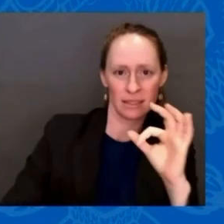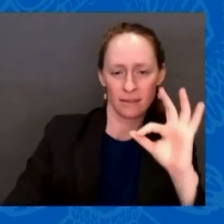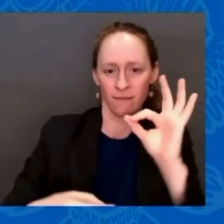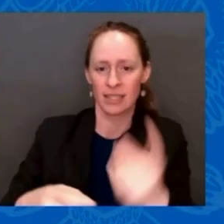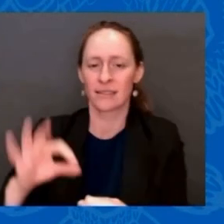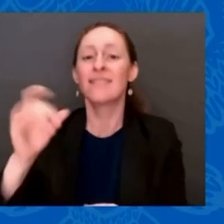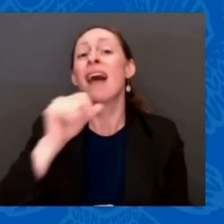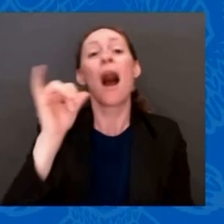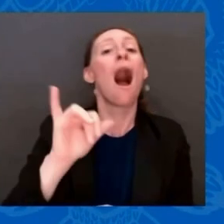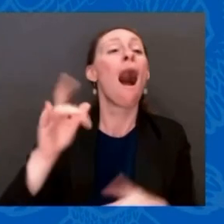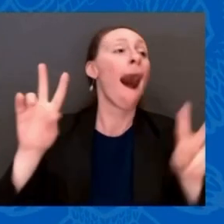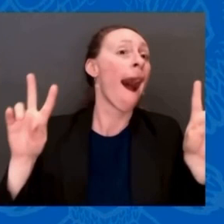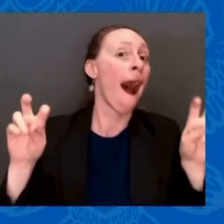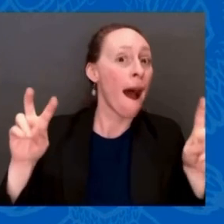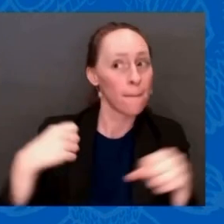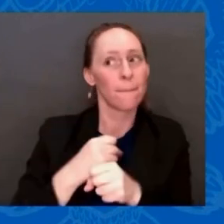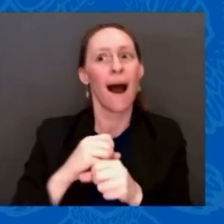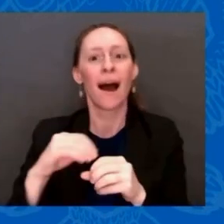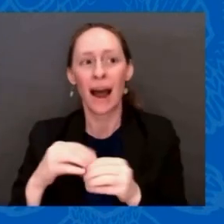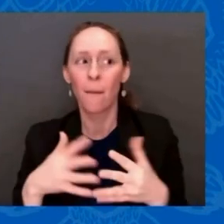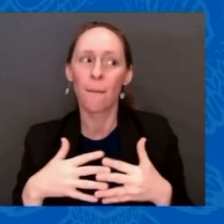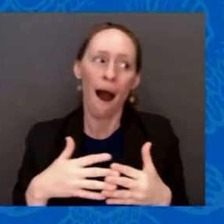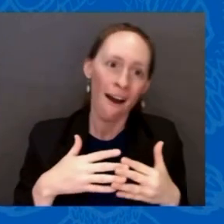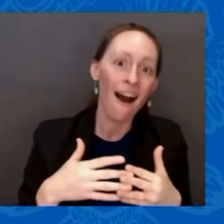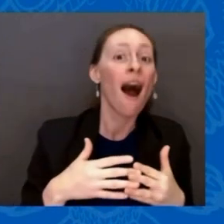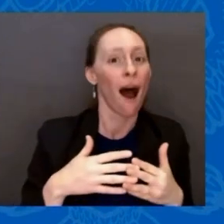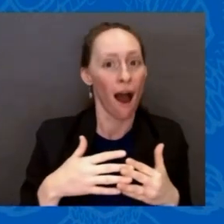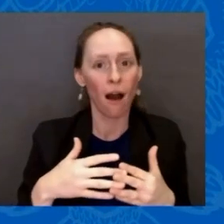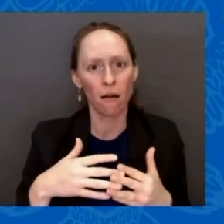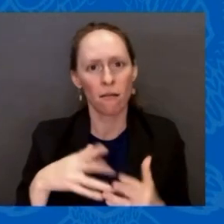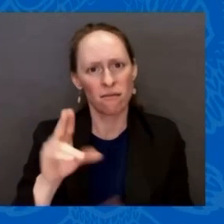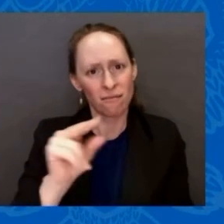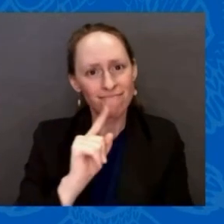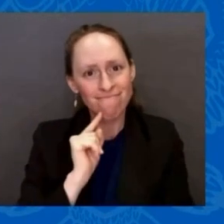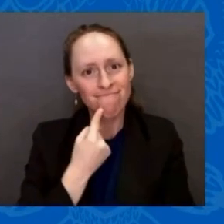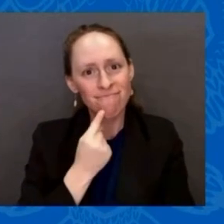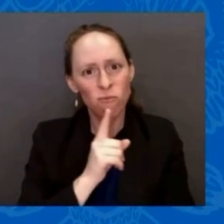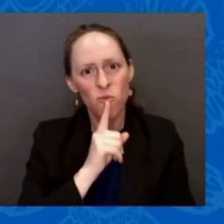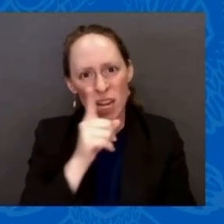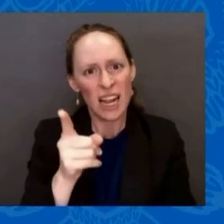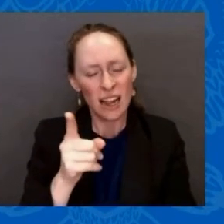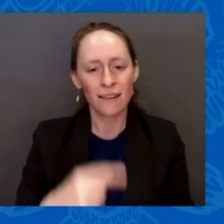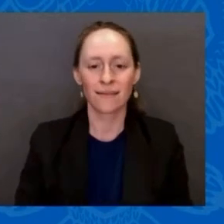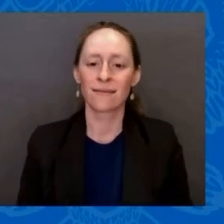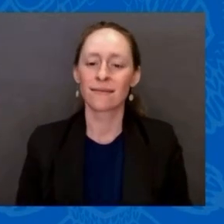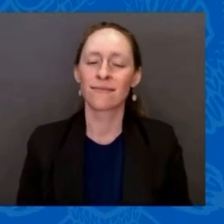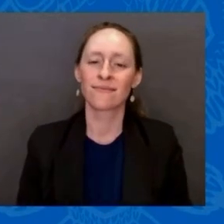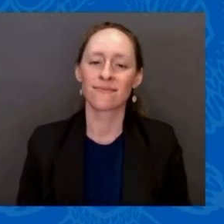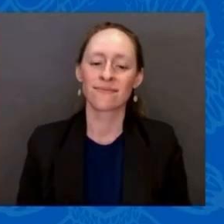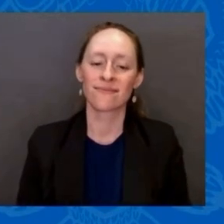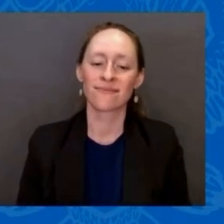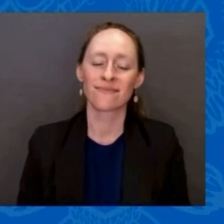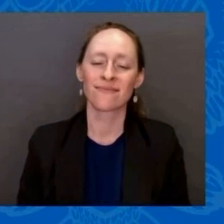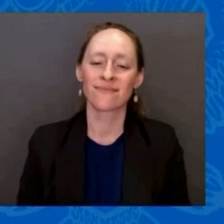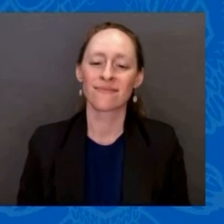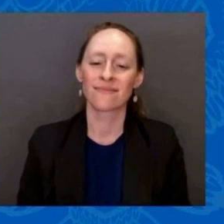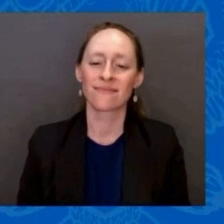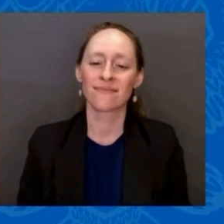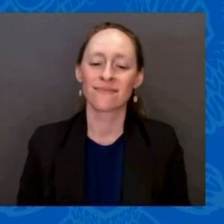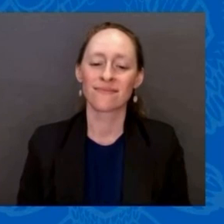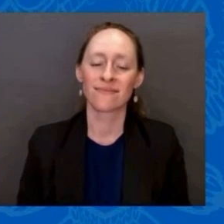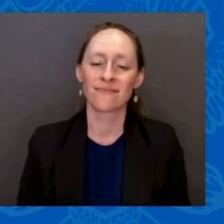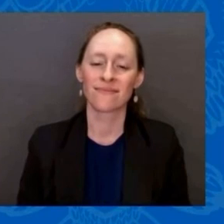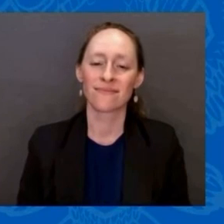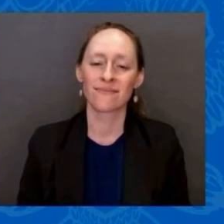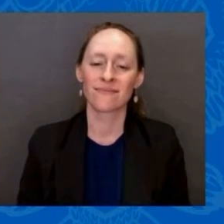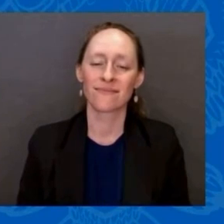in the 30s about unions being able to be engaged. Everybody thinks to just legalize unions. It said we should encourage unions. There was a little provision